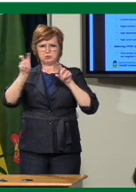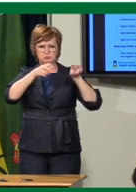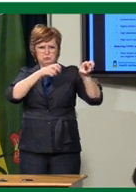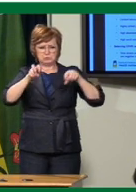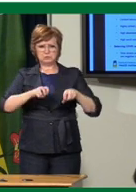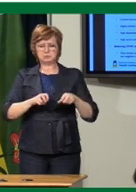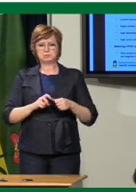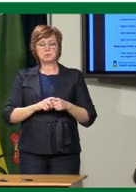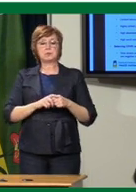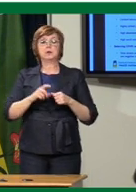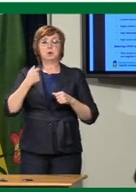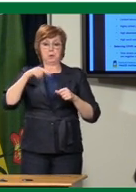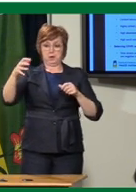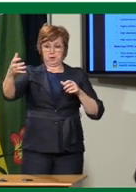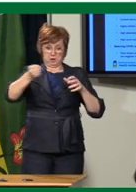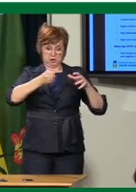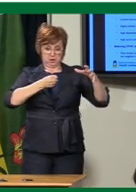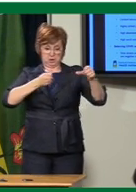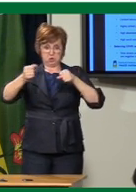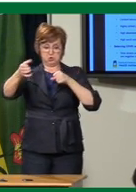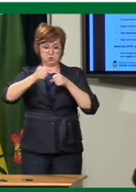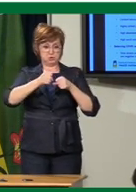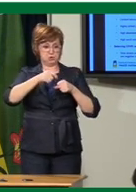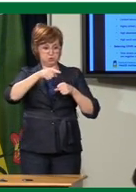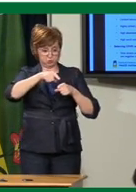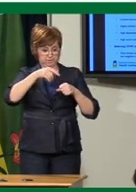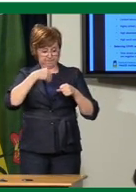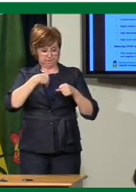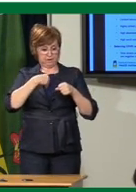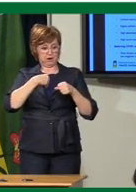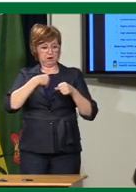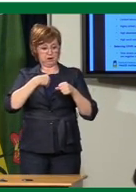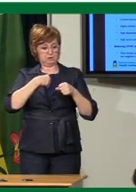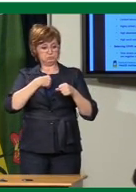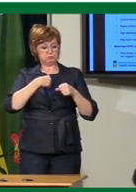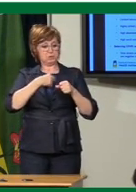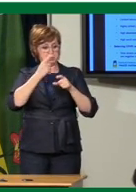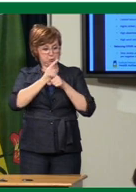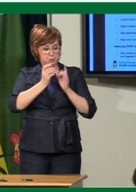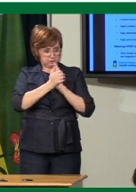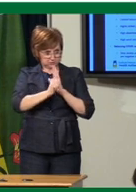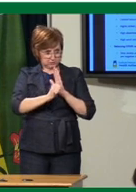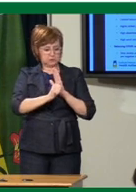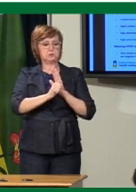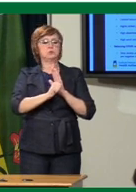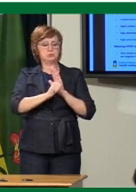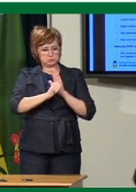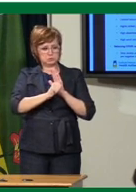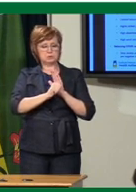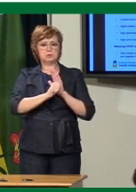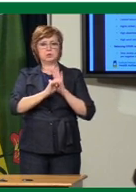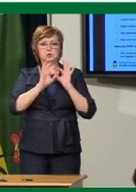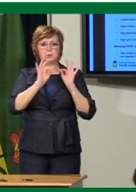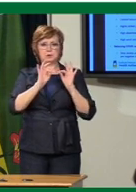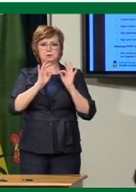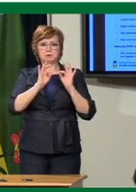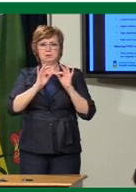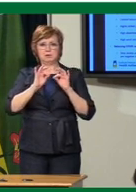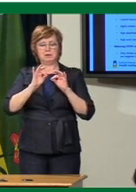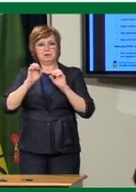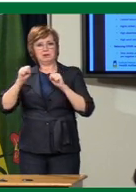highly skilled, and it's not as simple as going to the labor market and bringing in additional people, although we are certainly accessing that as much as